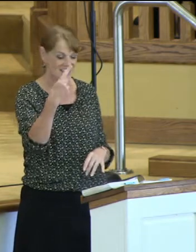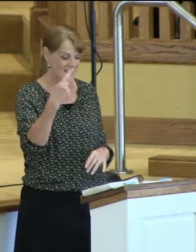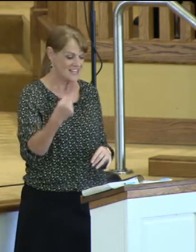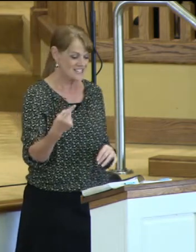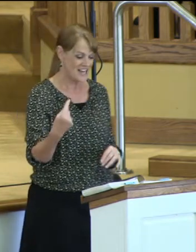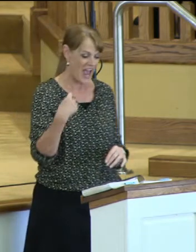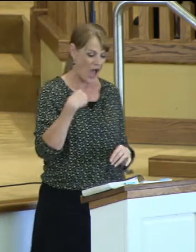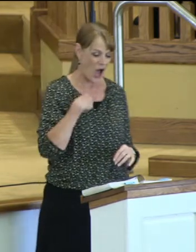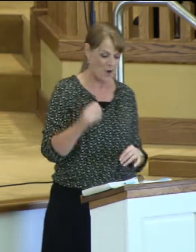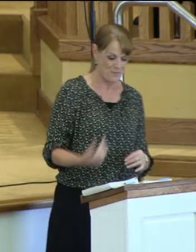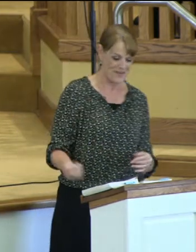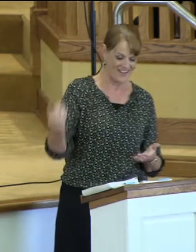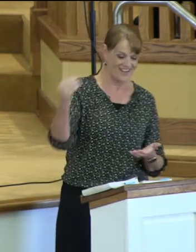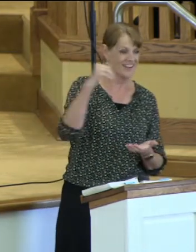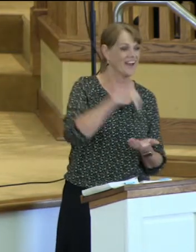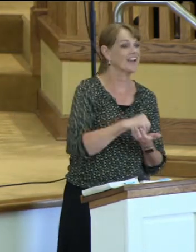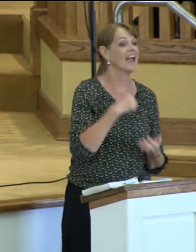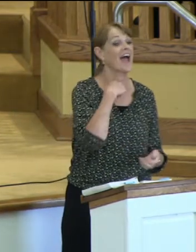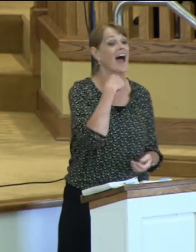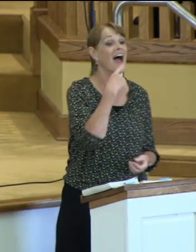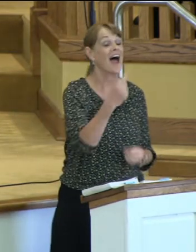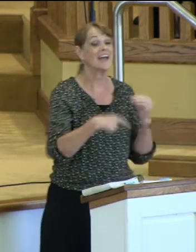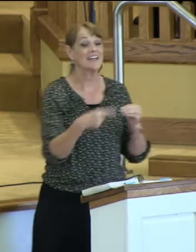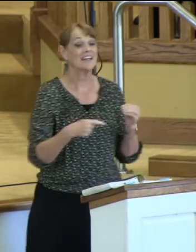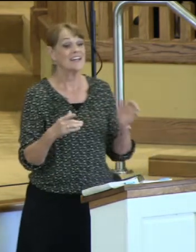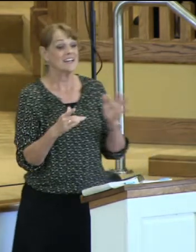Jesus, tell me again,